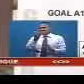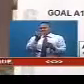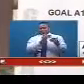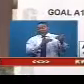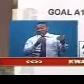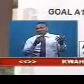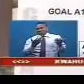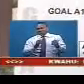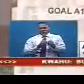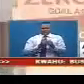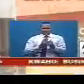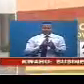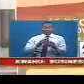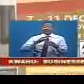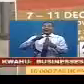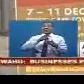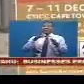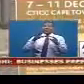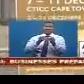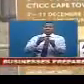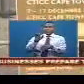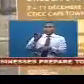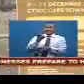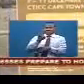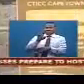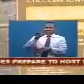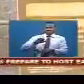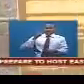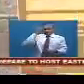next Icasa 2013 conference will be held in December in South Africa.